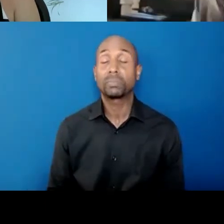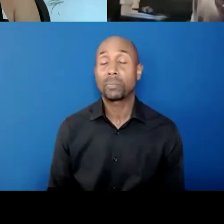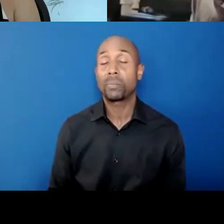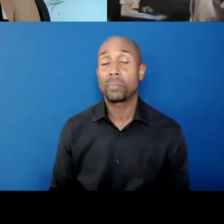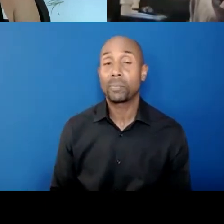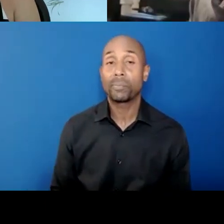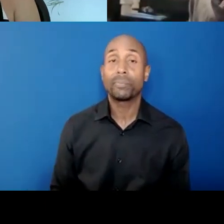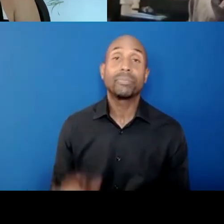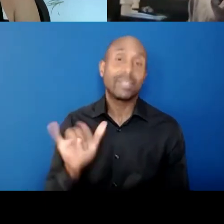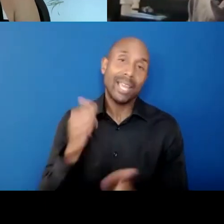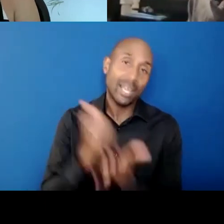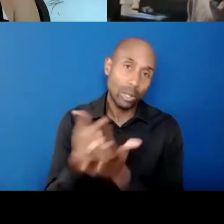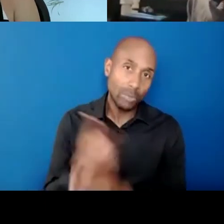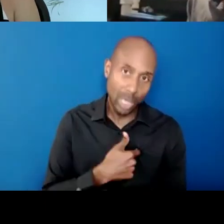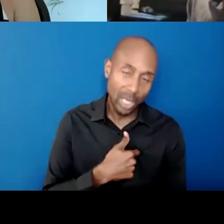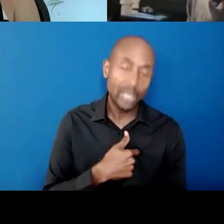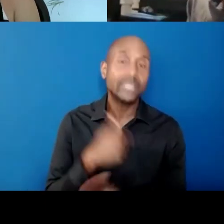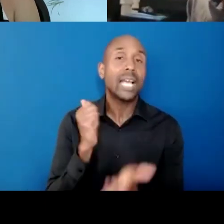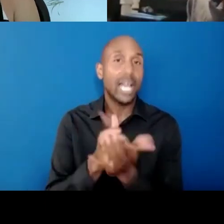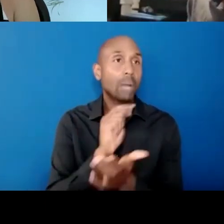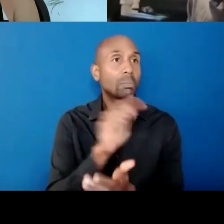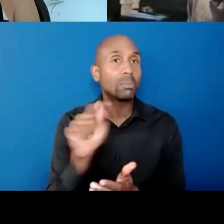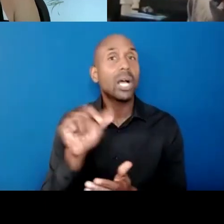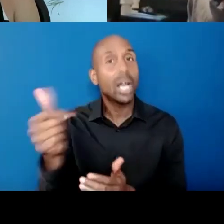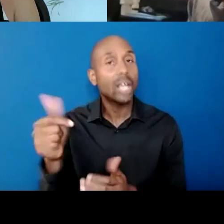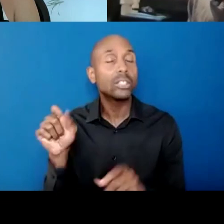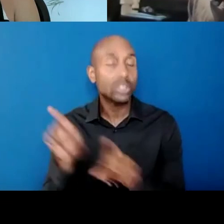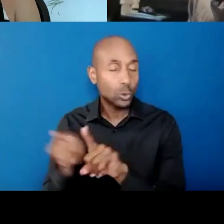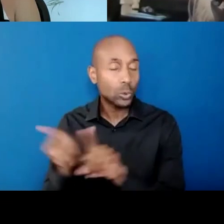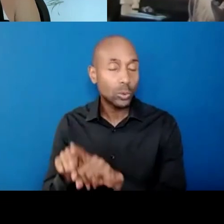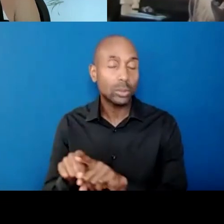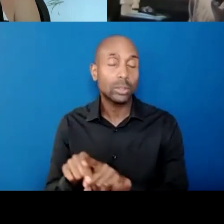help ourselves. So I think it really has been a shift